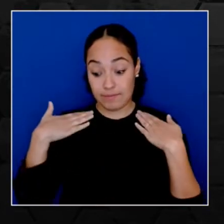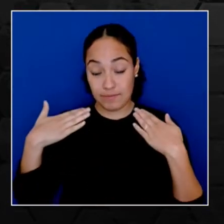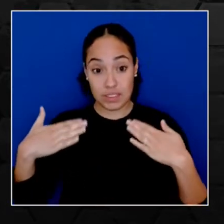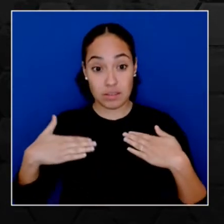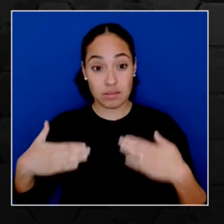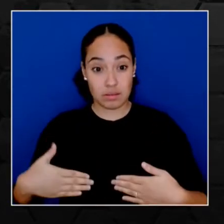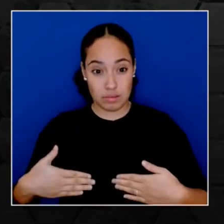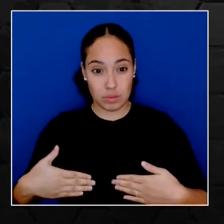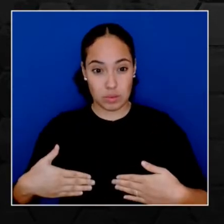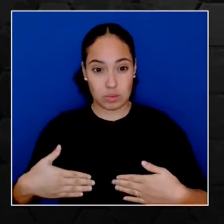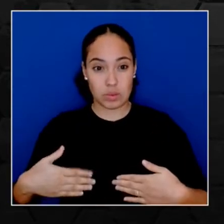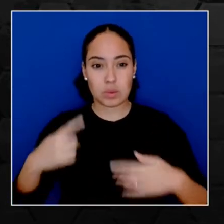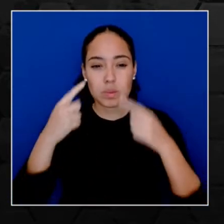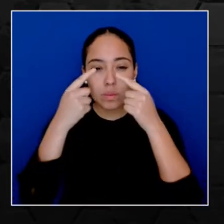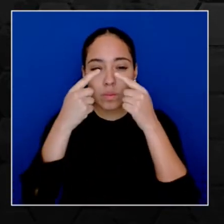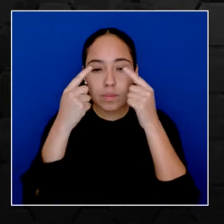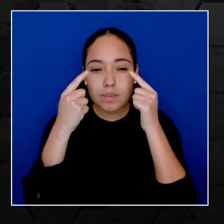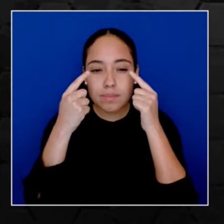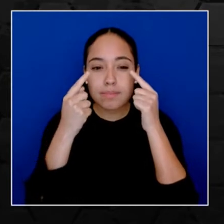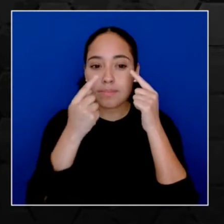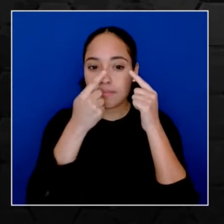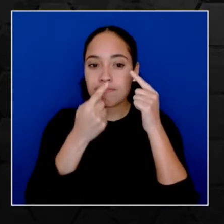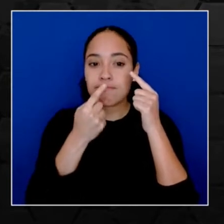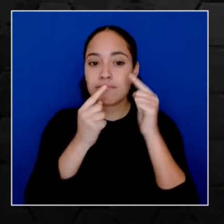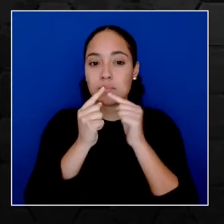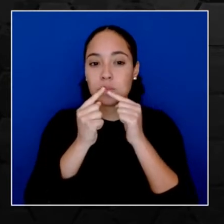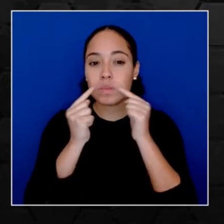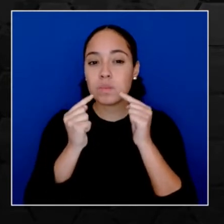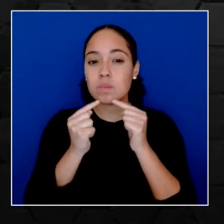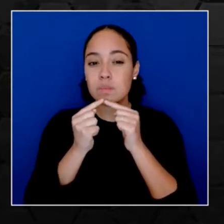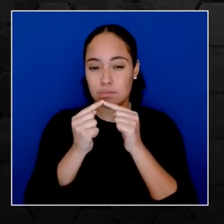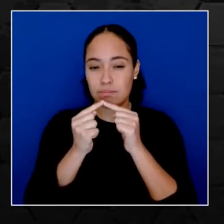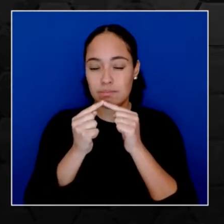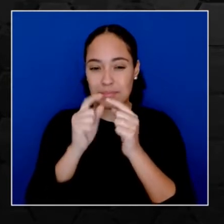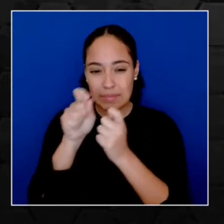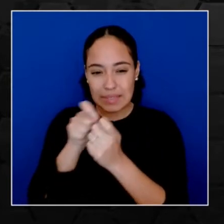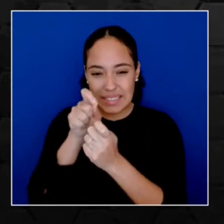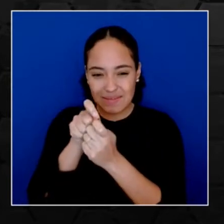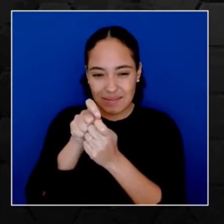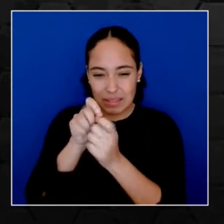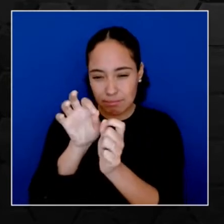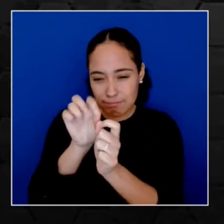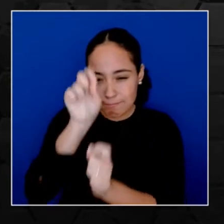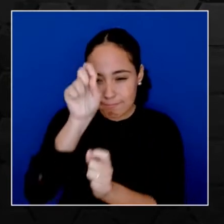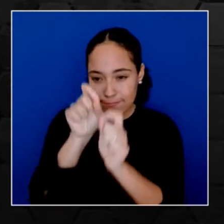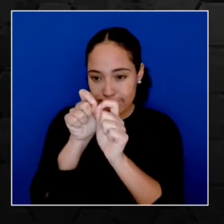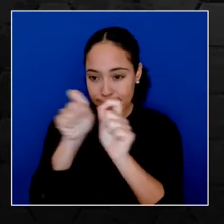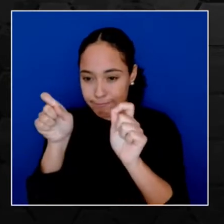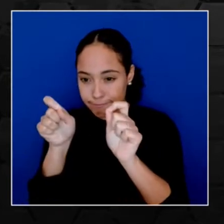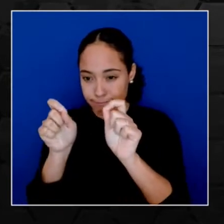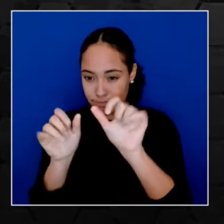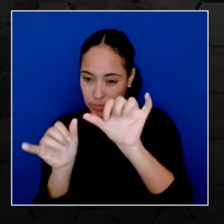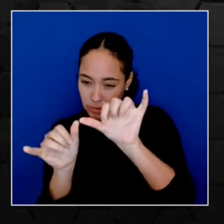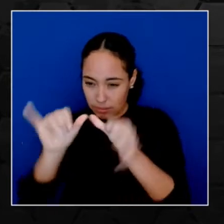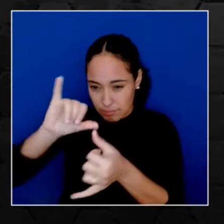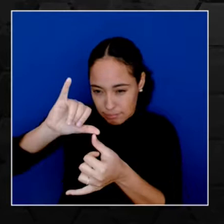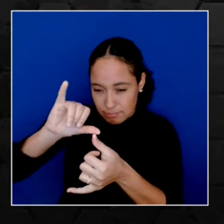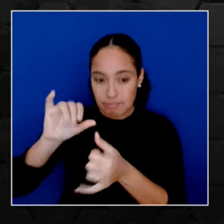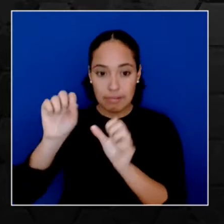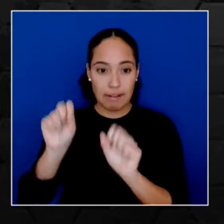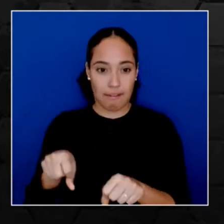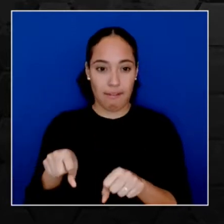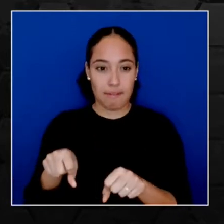use measurable characteristics. Please know that word of particular parts of the body, as said earlier, like a person's face, iris,